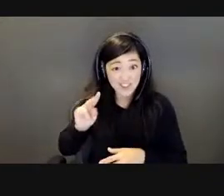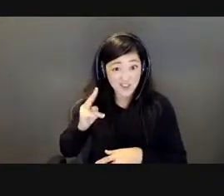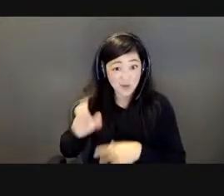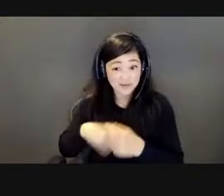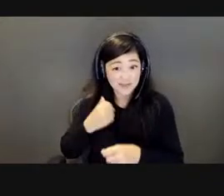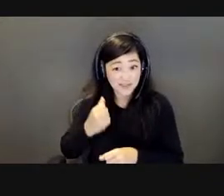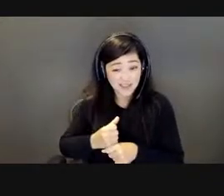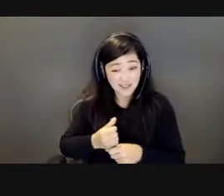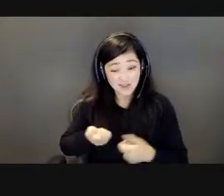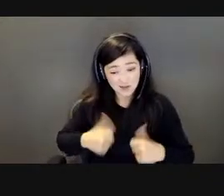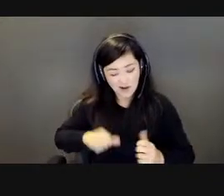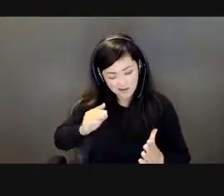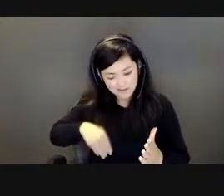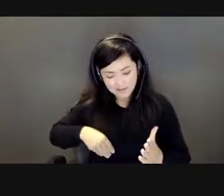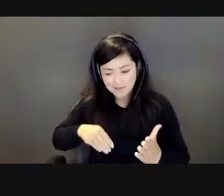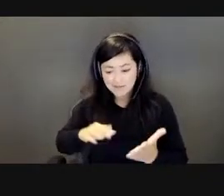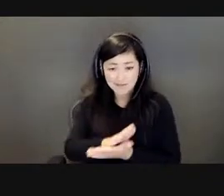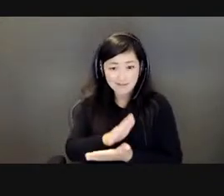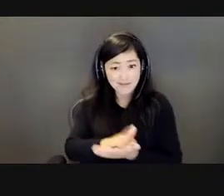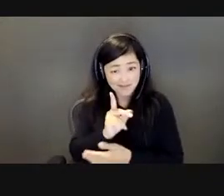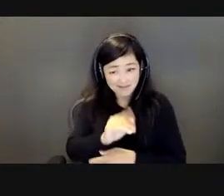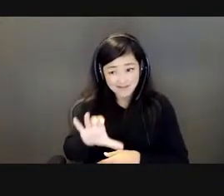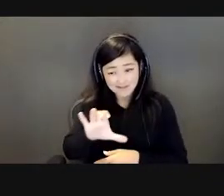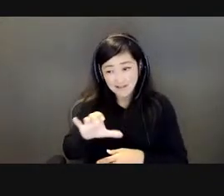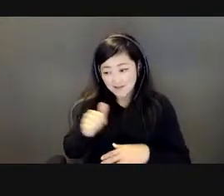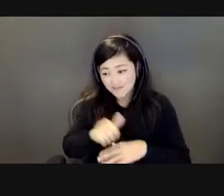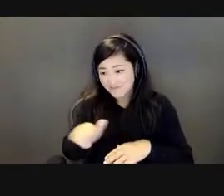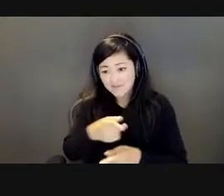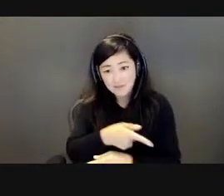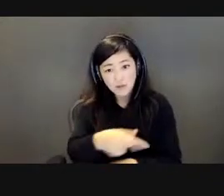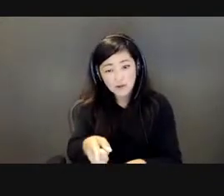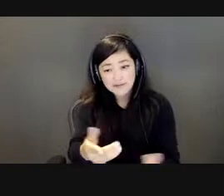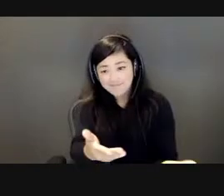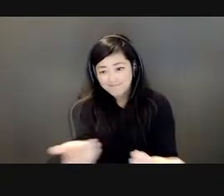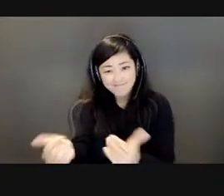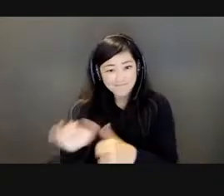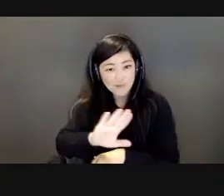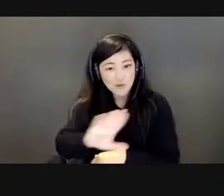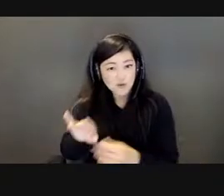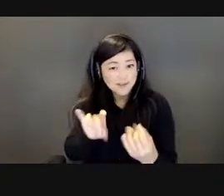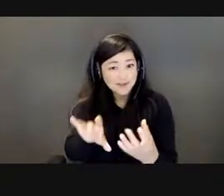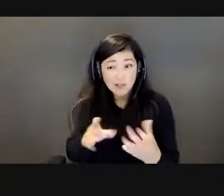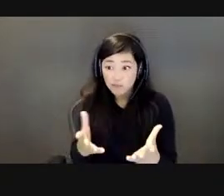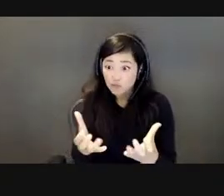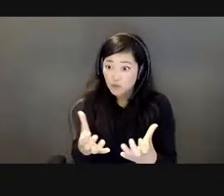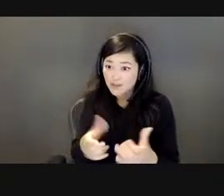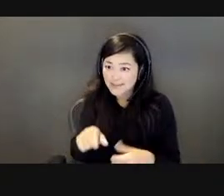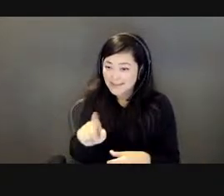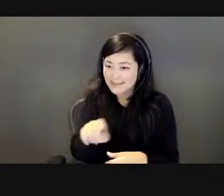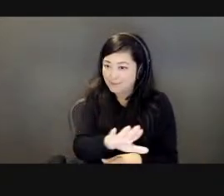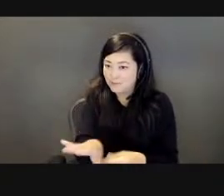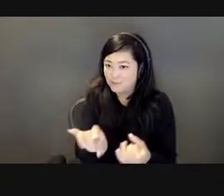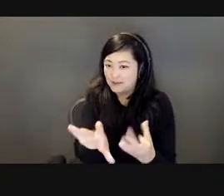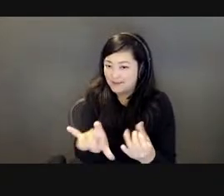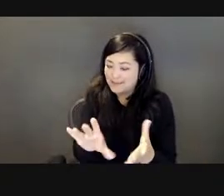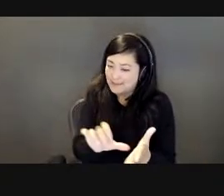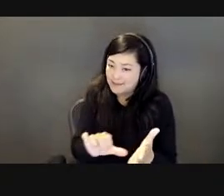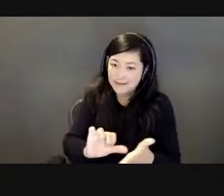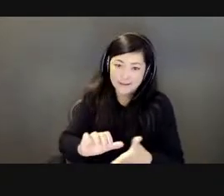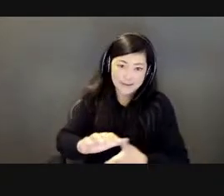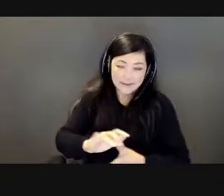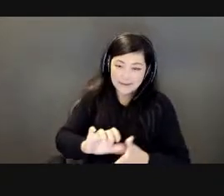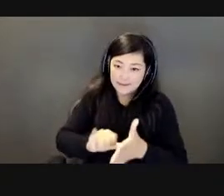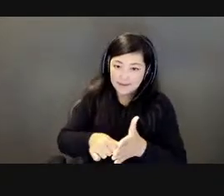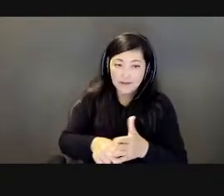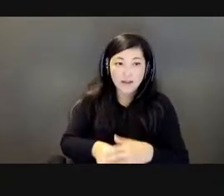this draft standard ready for your feedback. And we really want it. I've included the website here where you can go to be